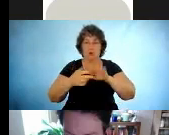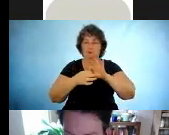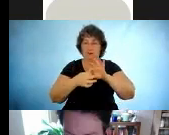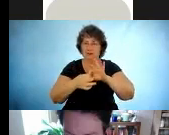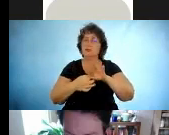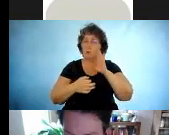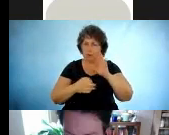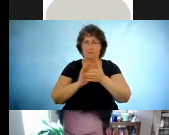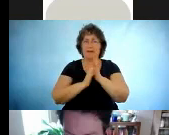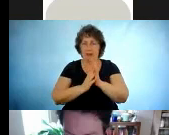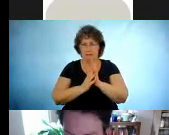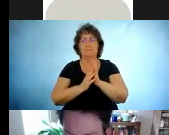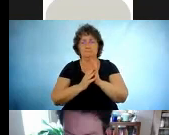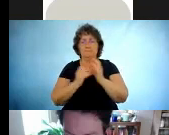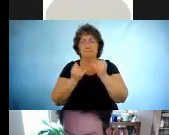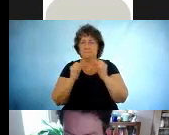slide.